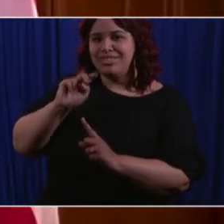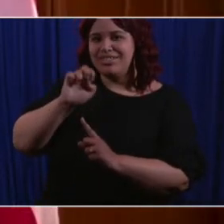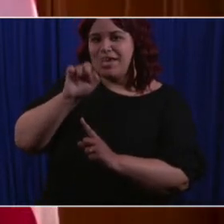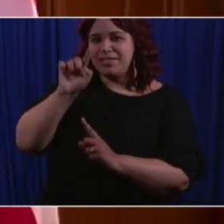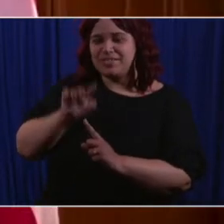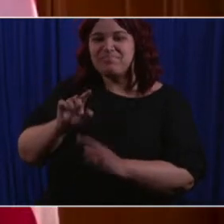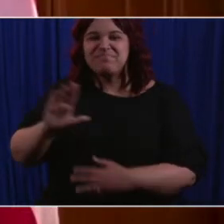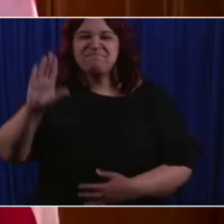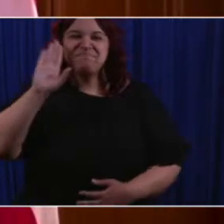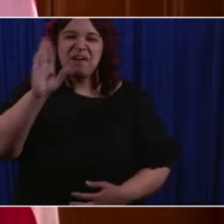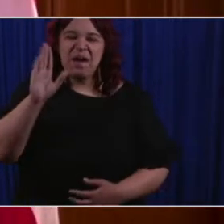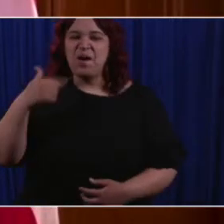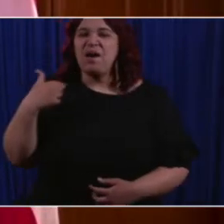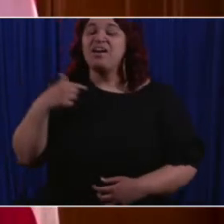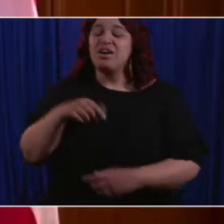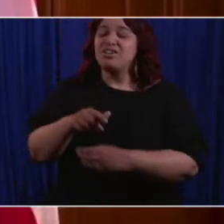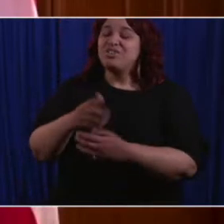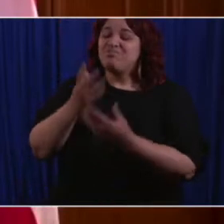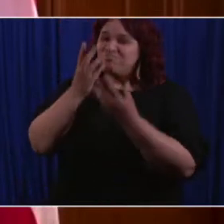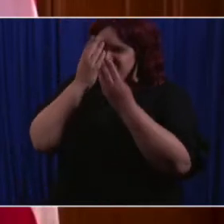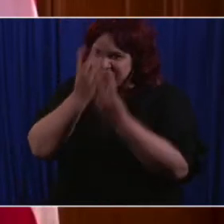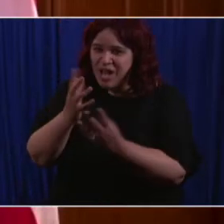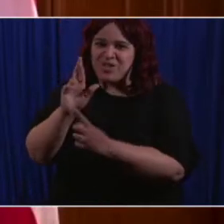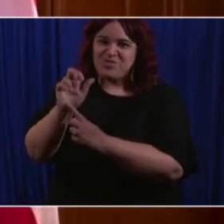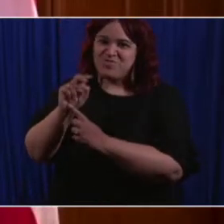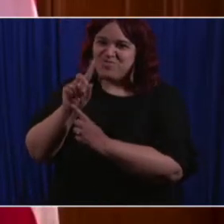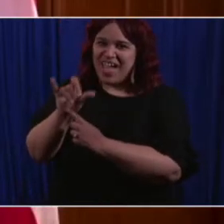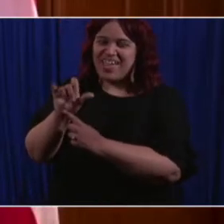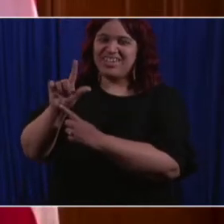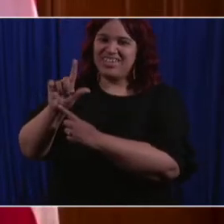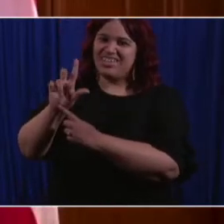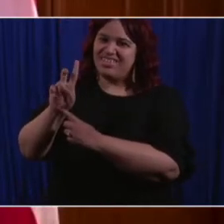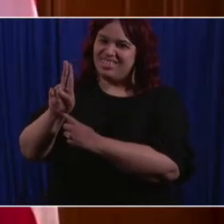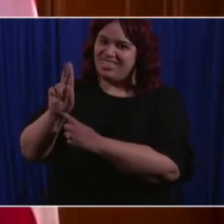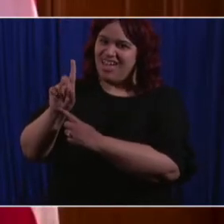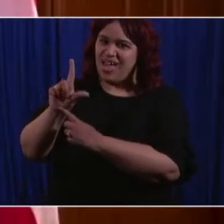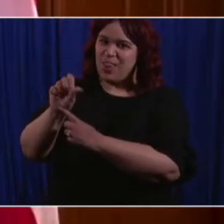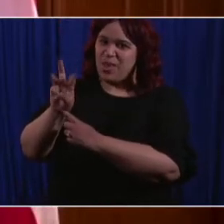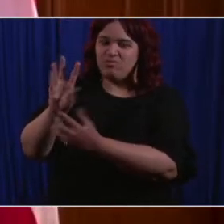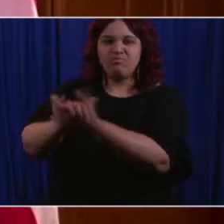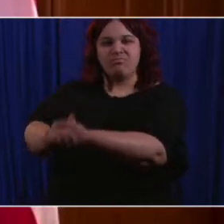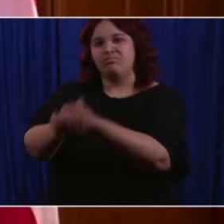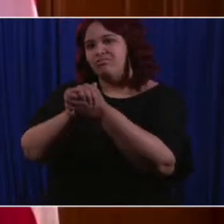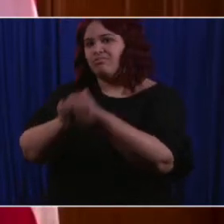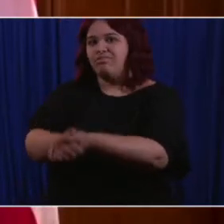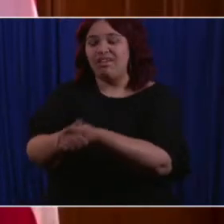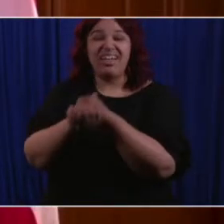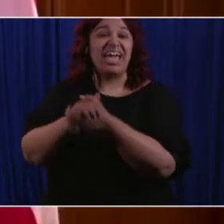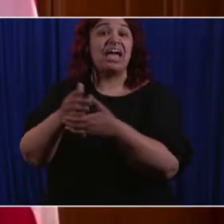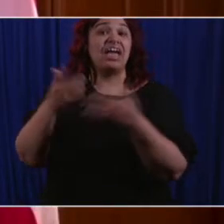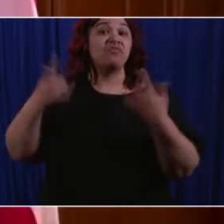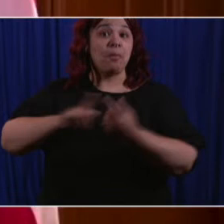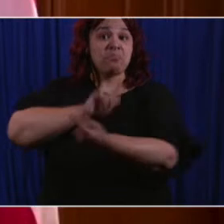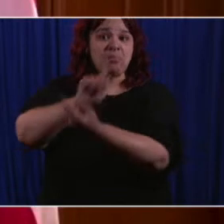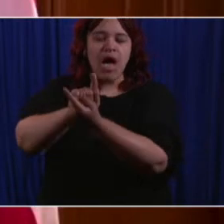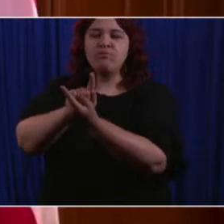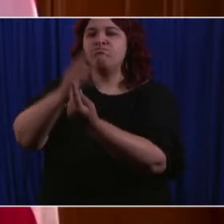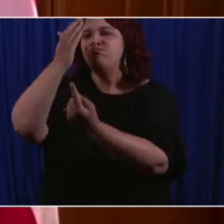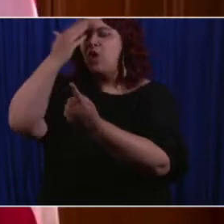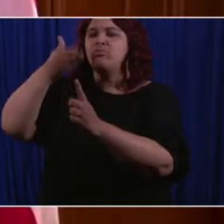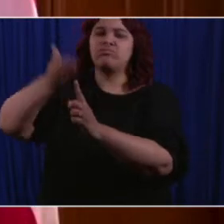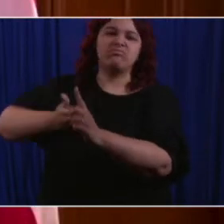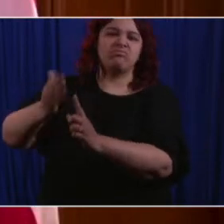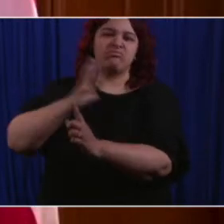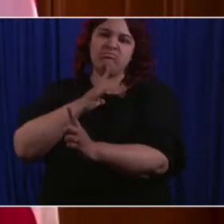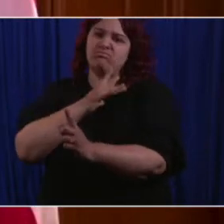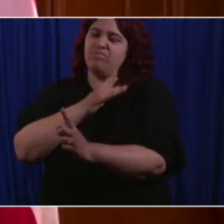share our congratulations with Randy Ludlow. Anybody who's met him knows what a character he is, and it has been an absolute treat working beside him at the